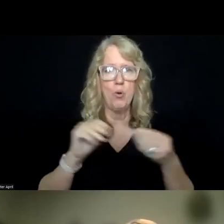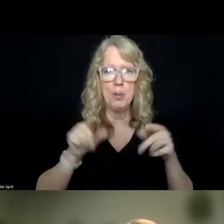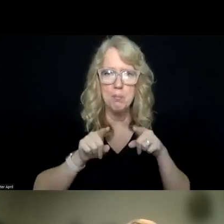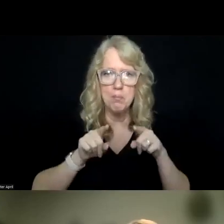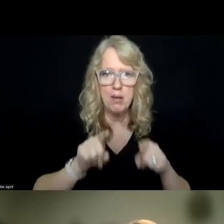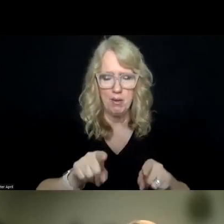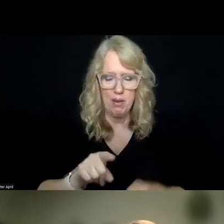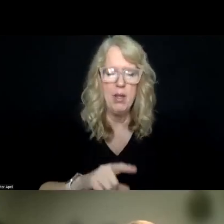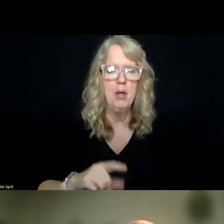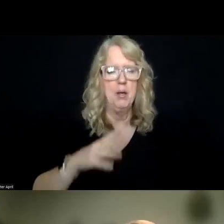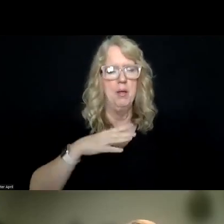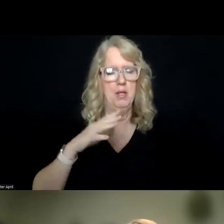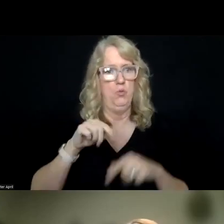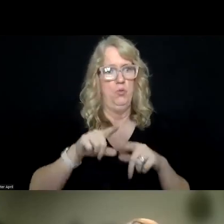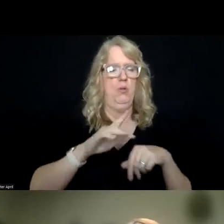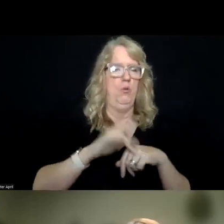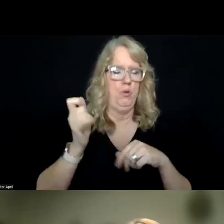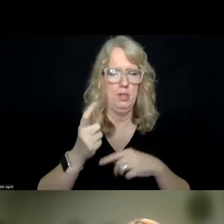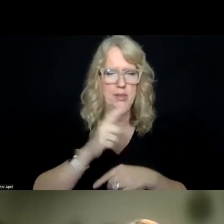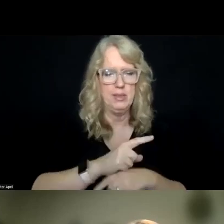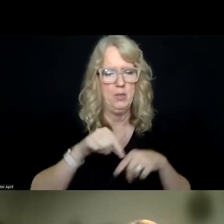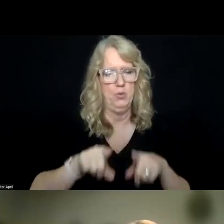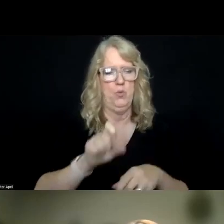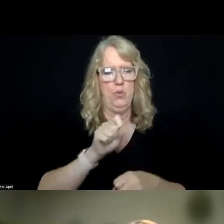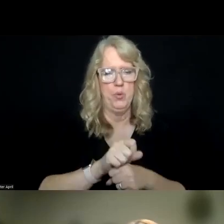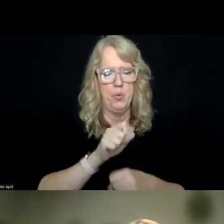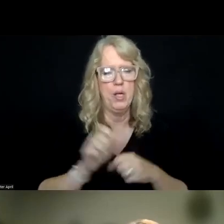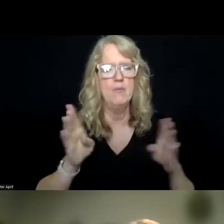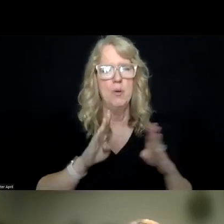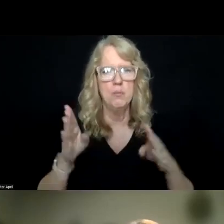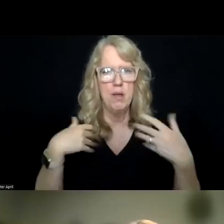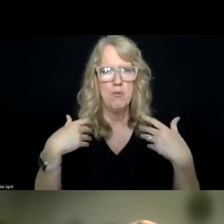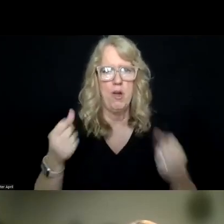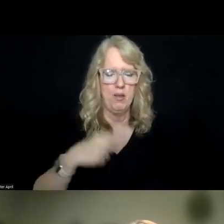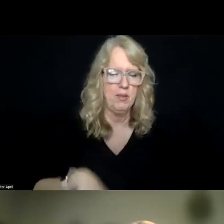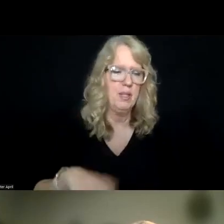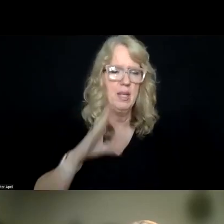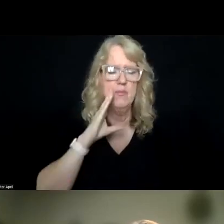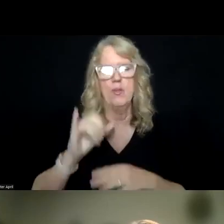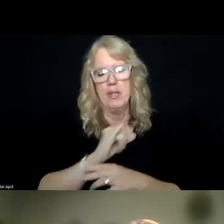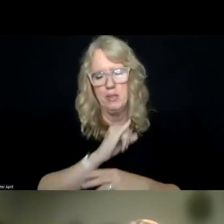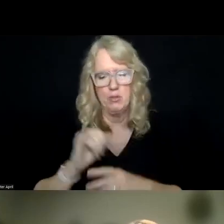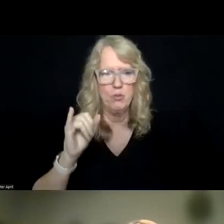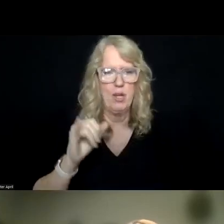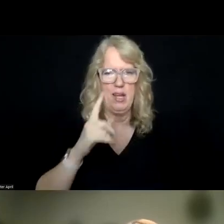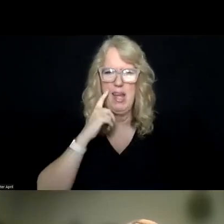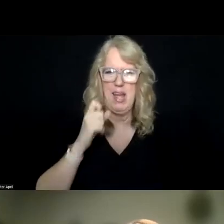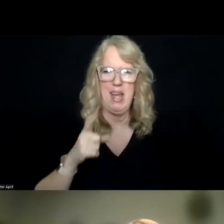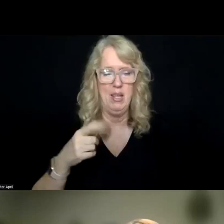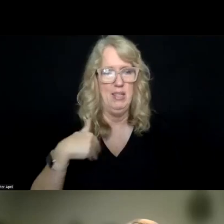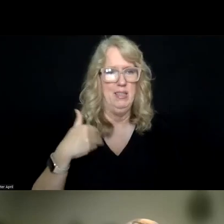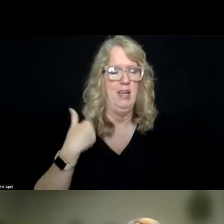my own early days in working in behavioral health and the healthcare industry. I moved at a